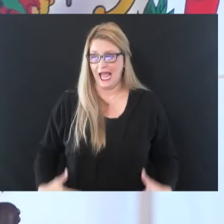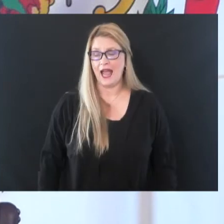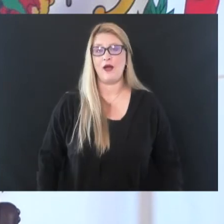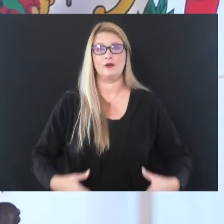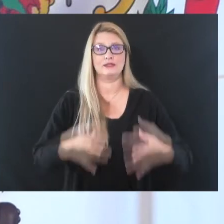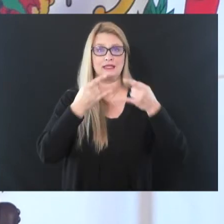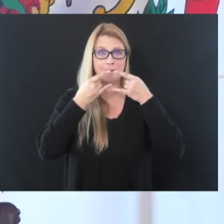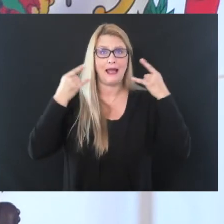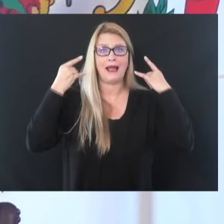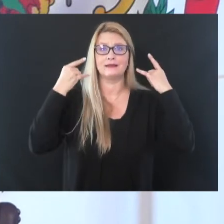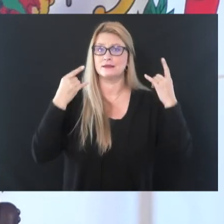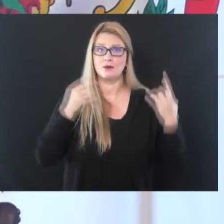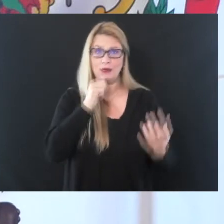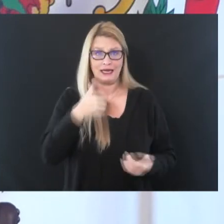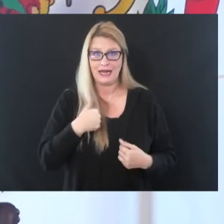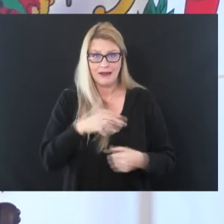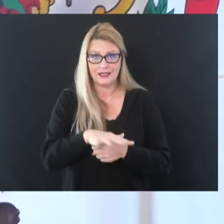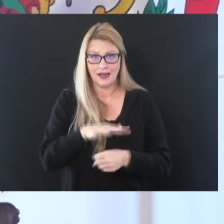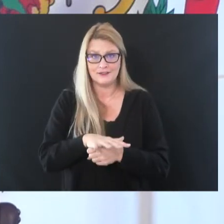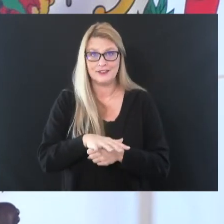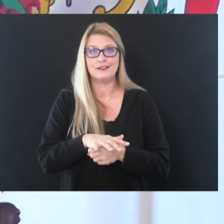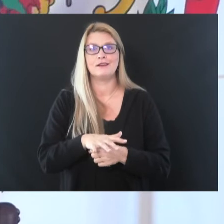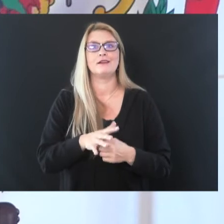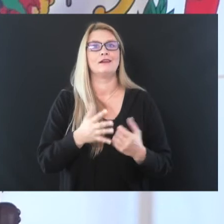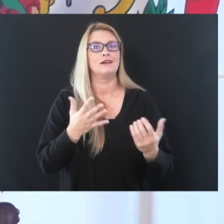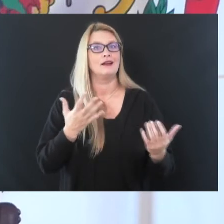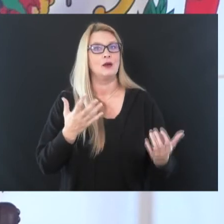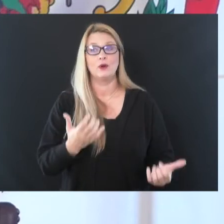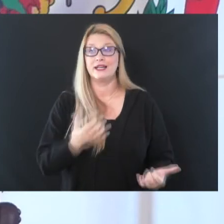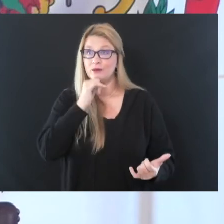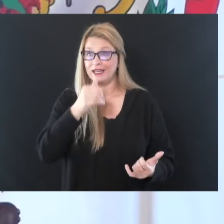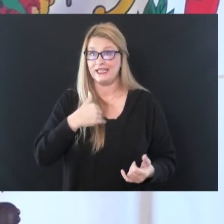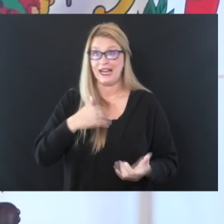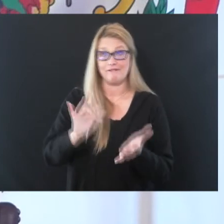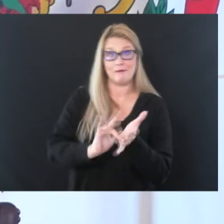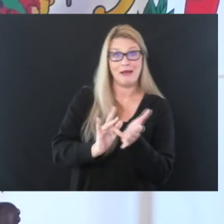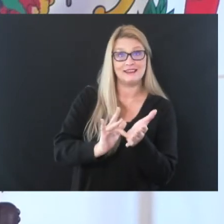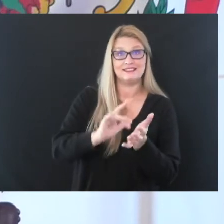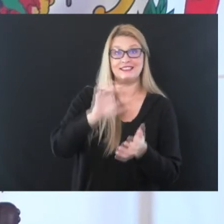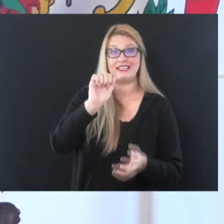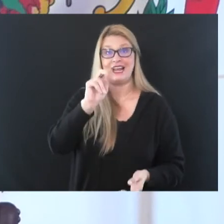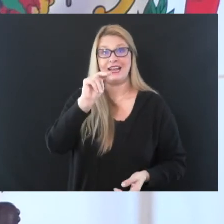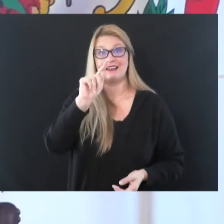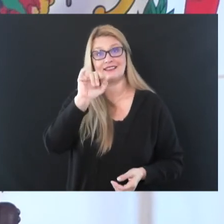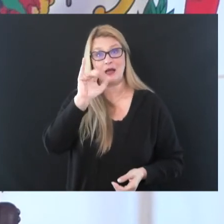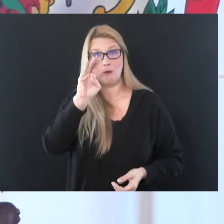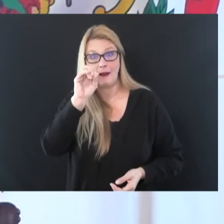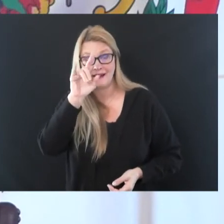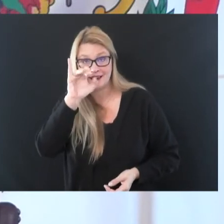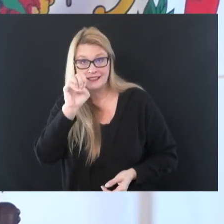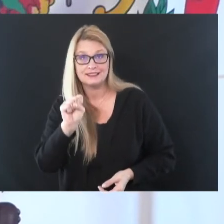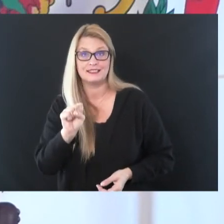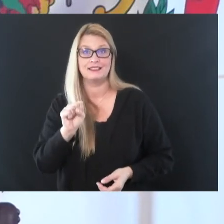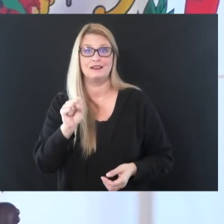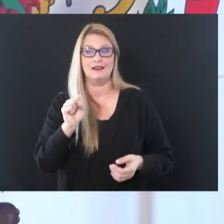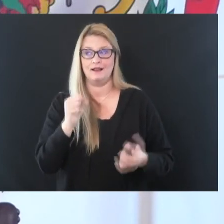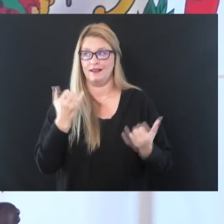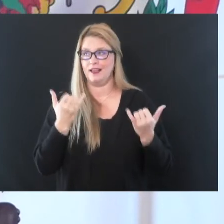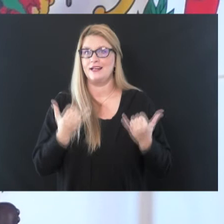like that. We surely didn't have the antibodies and all the different things that we have